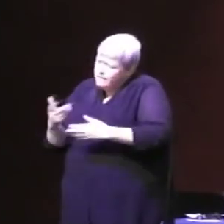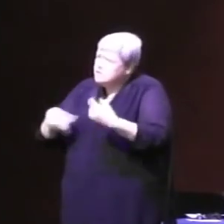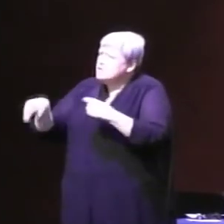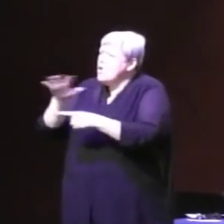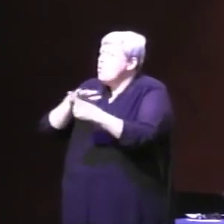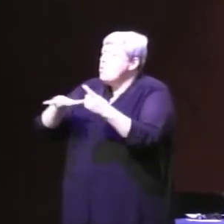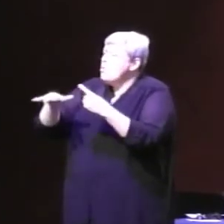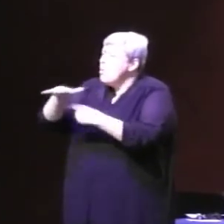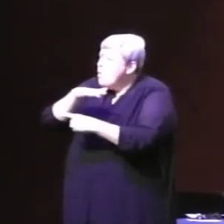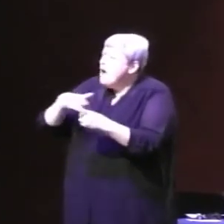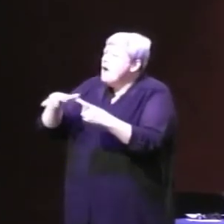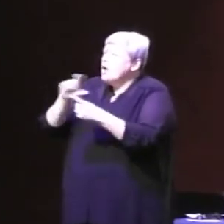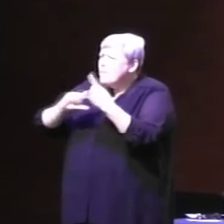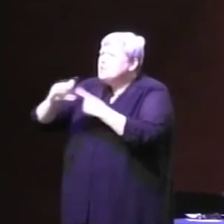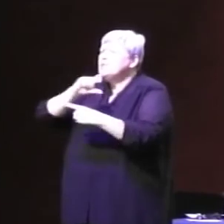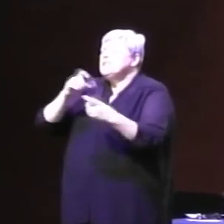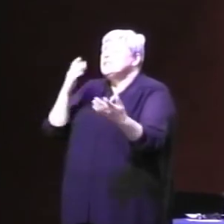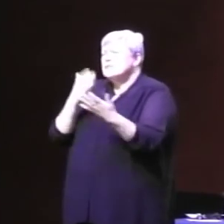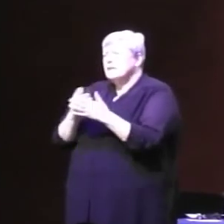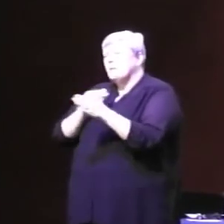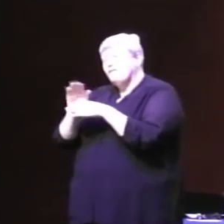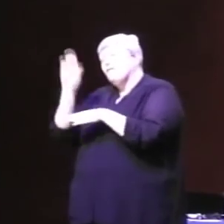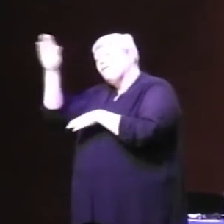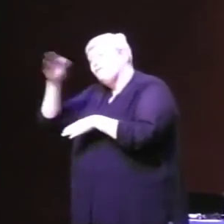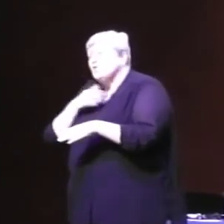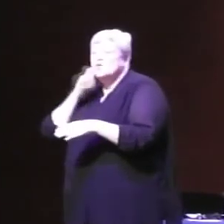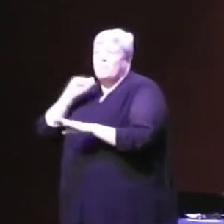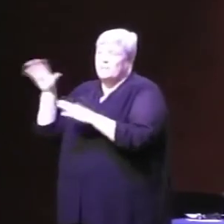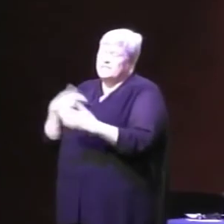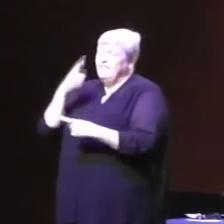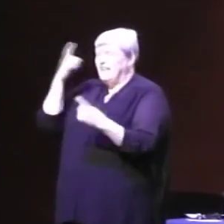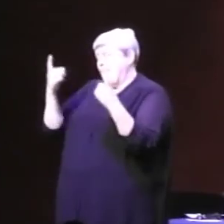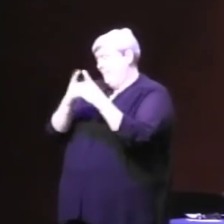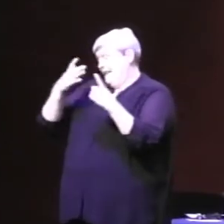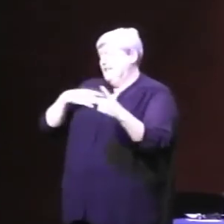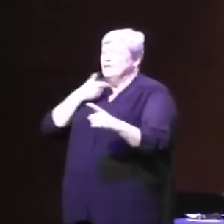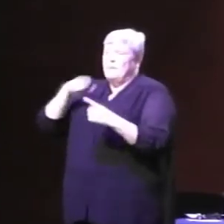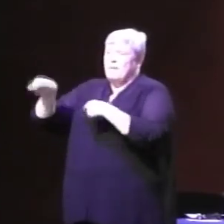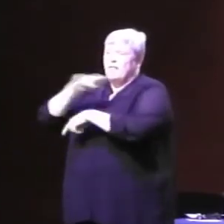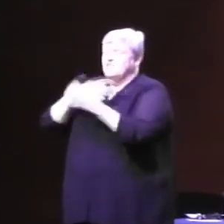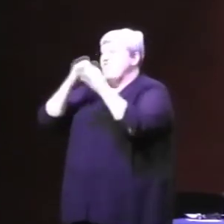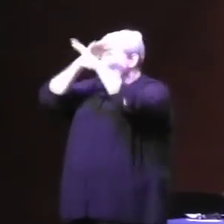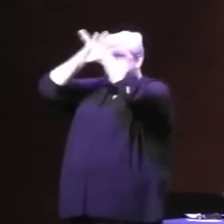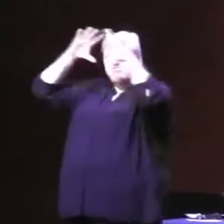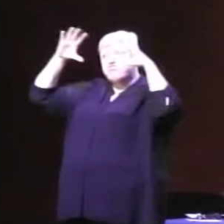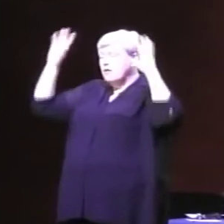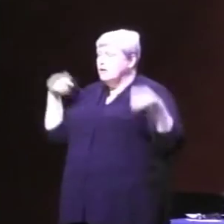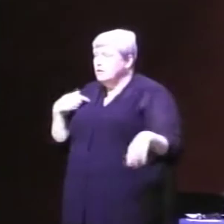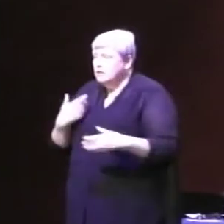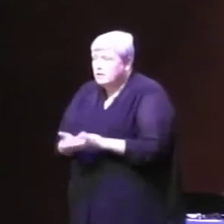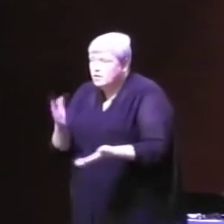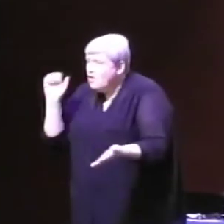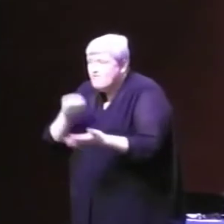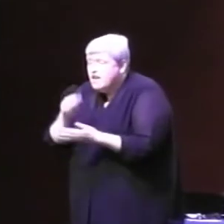an alternative so that future public services can be delivered to meet the needs of people, not the fantasies and delusions of mad magicians. The cuts